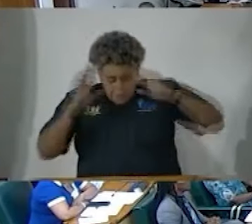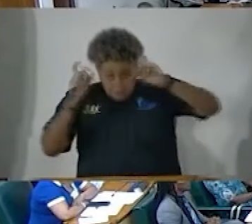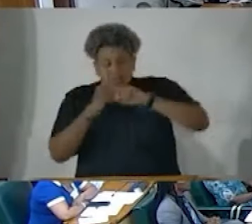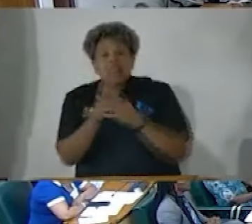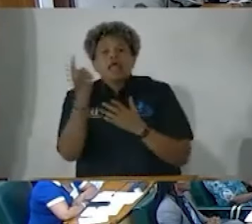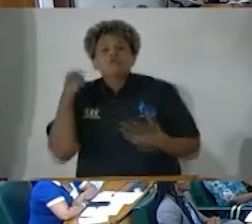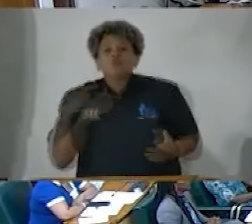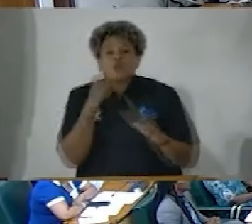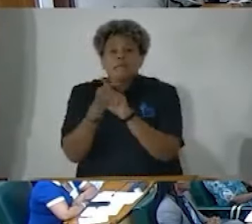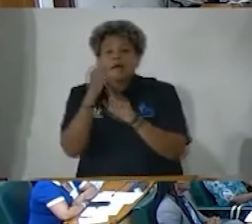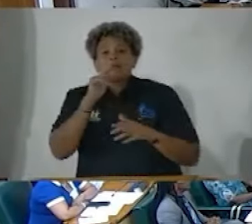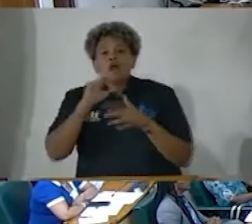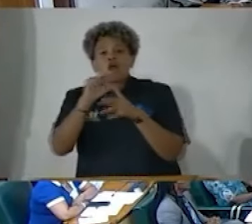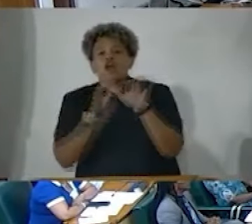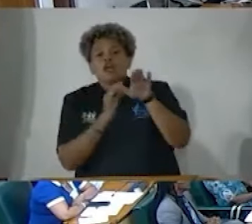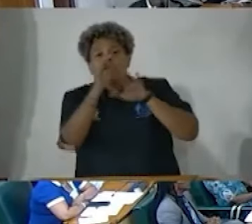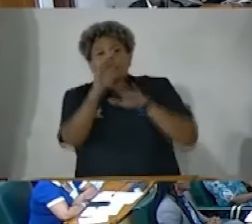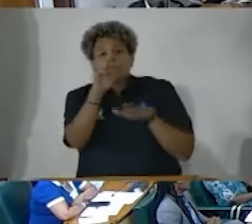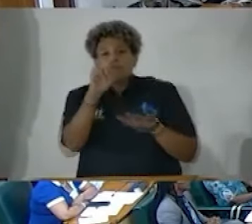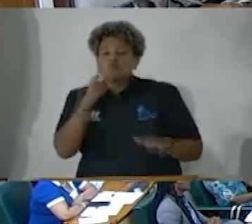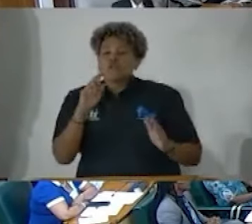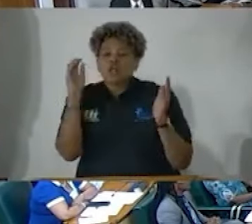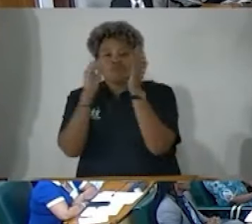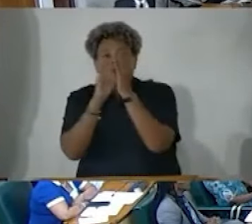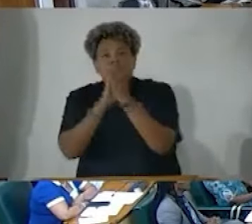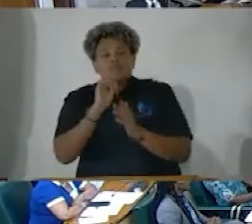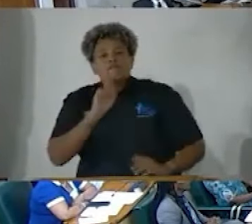already struggling populations. Ramon Gordon for CVM News.